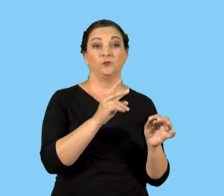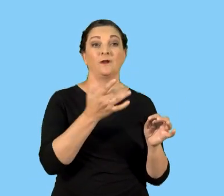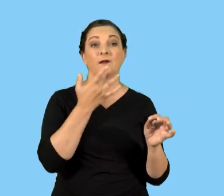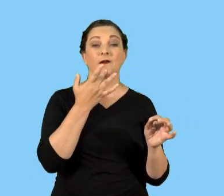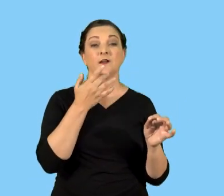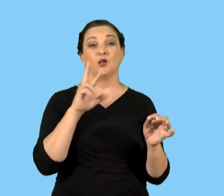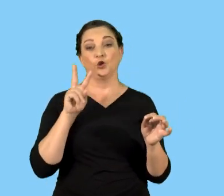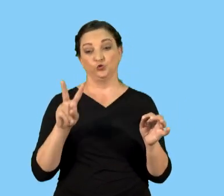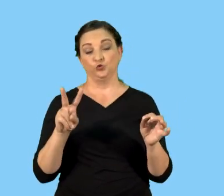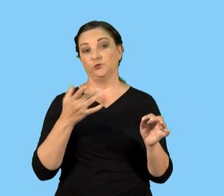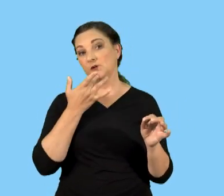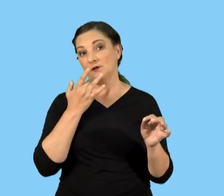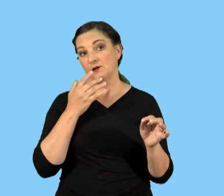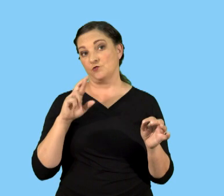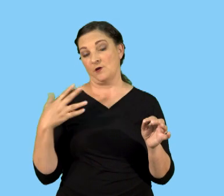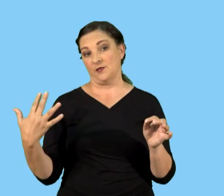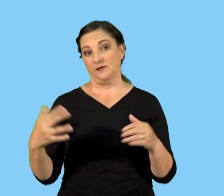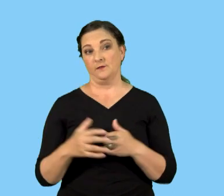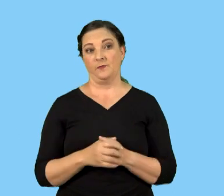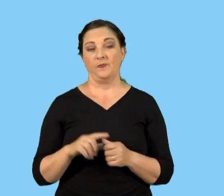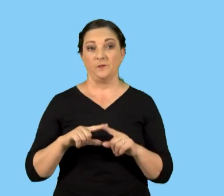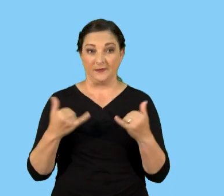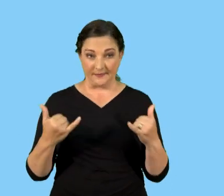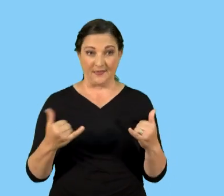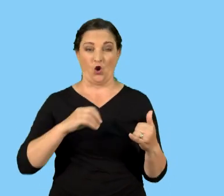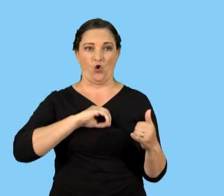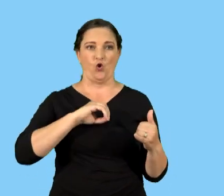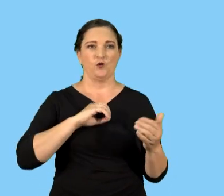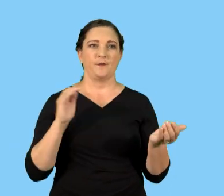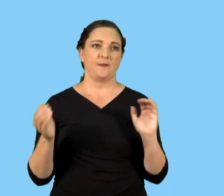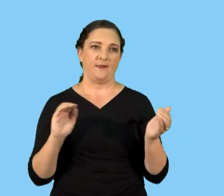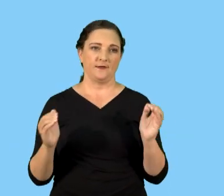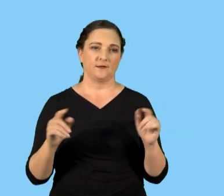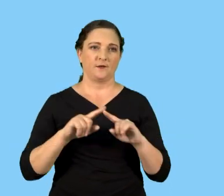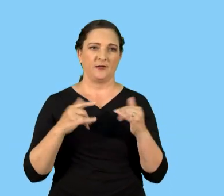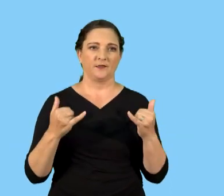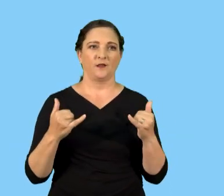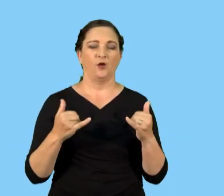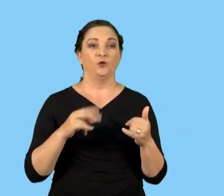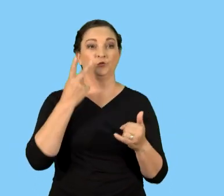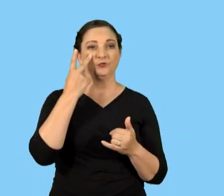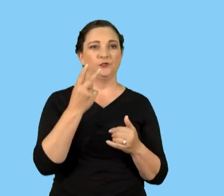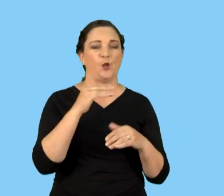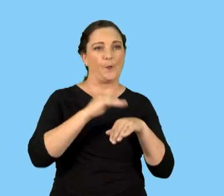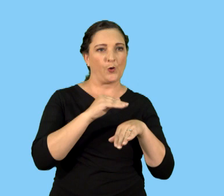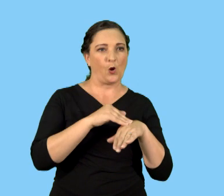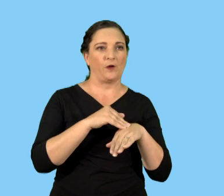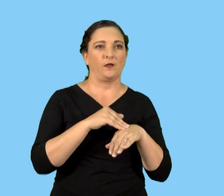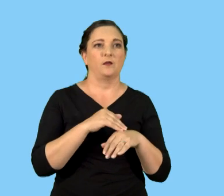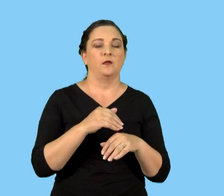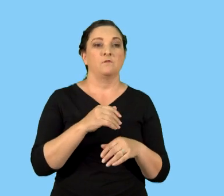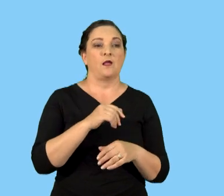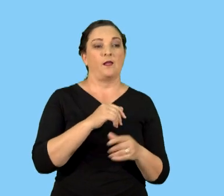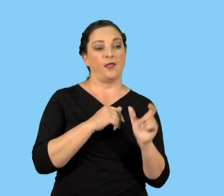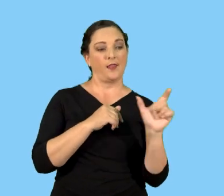side and 2 oxygens on the right-hand side. So now the oxygen is now balanced. But it creates a problem with the ion,